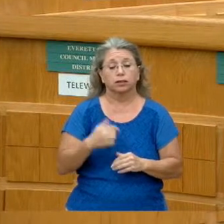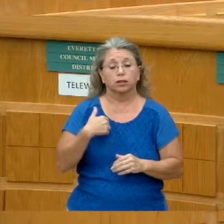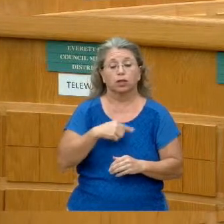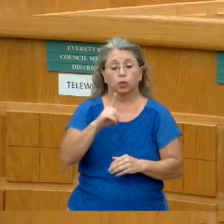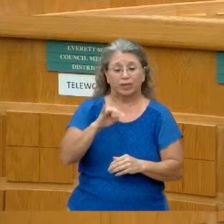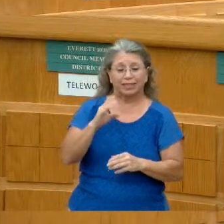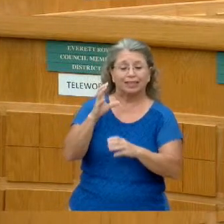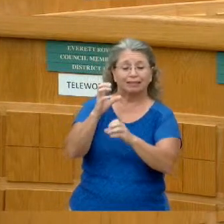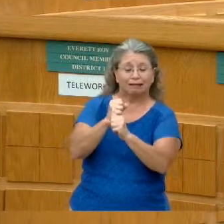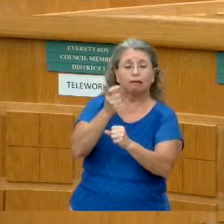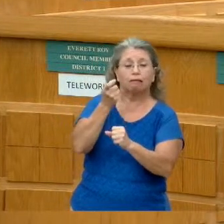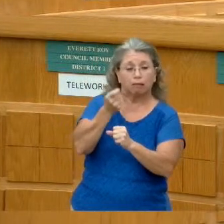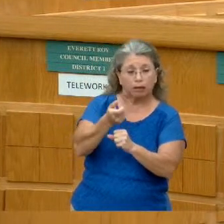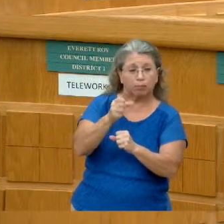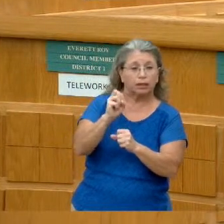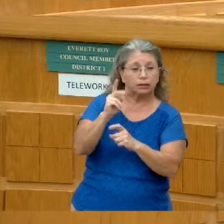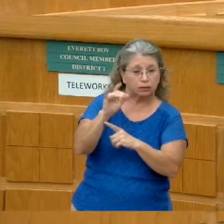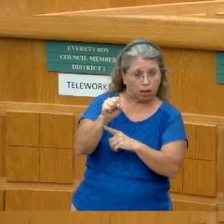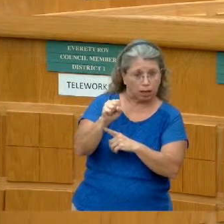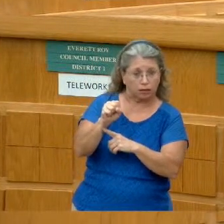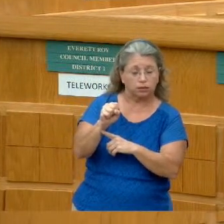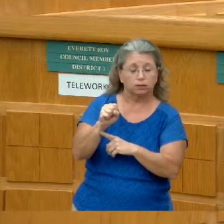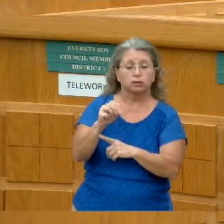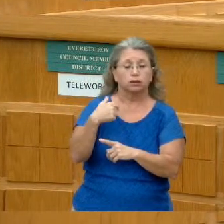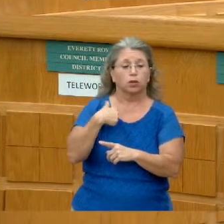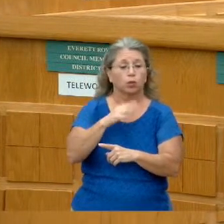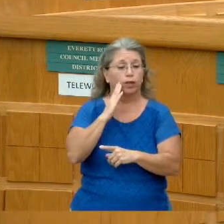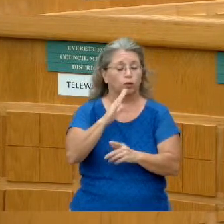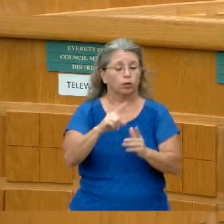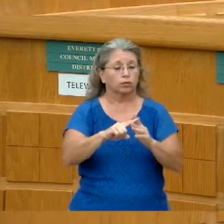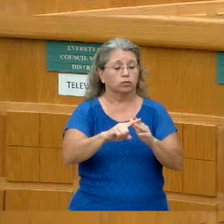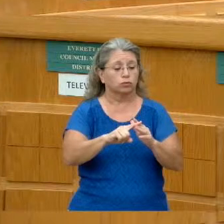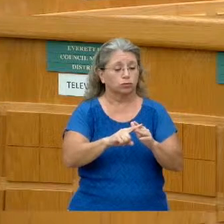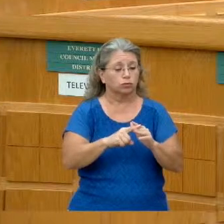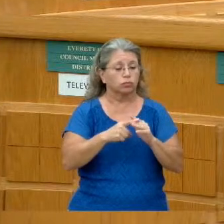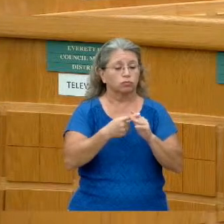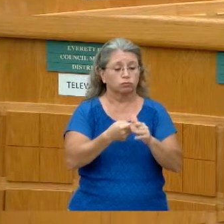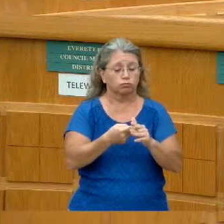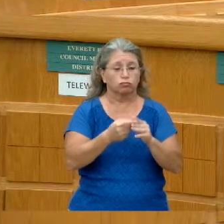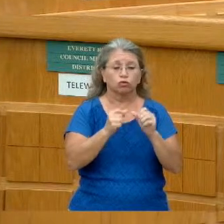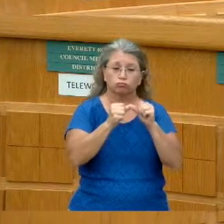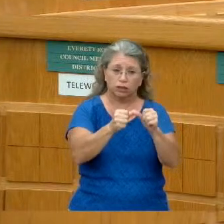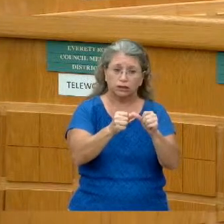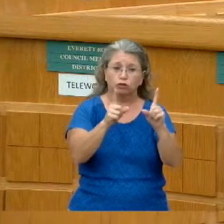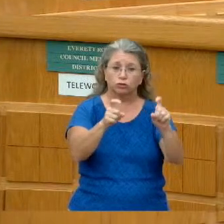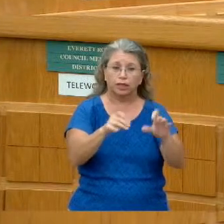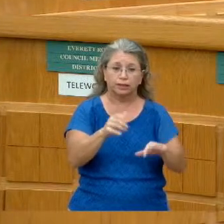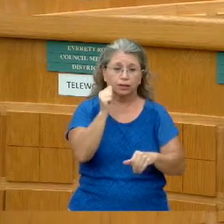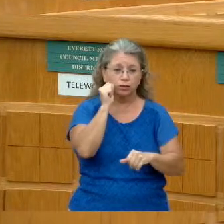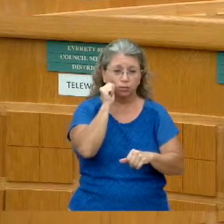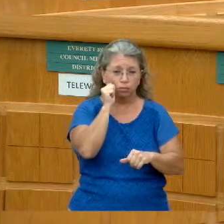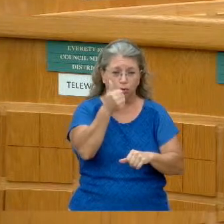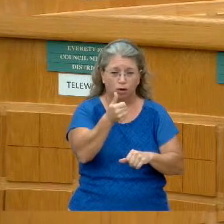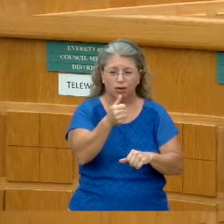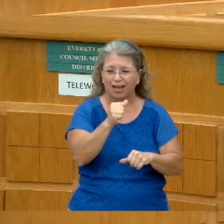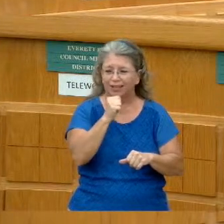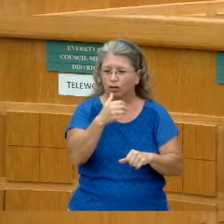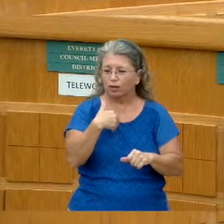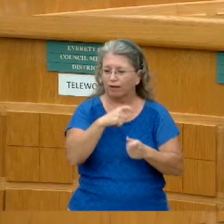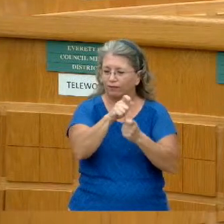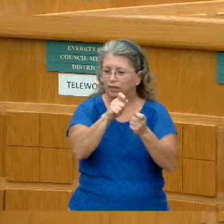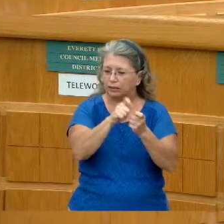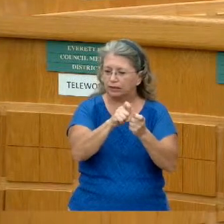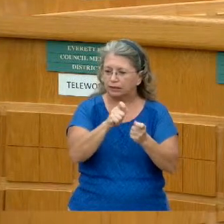initial supplies, we're going to resume testing tomorrow. But I don't have the details, but